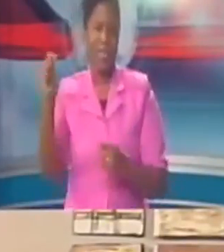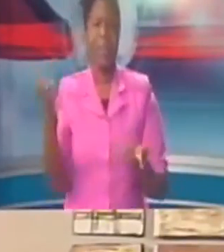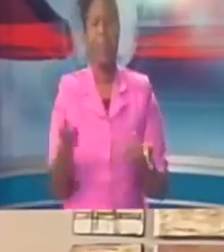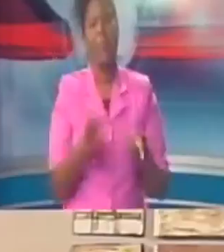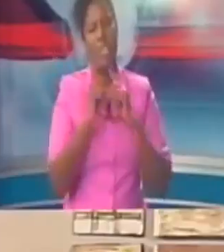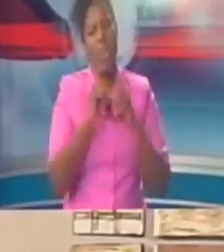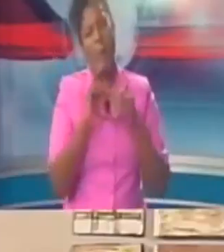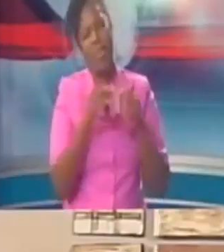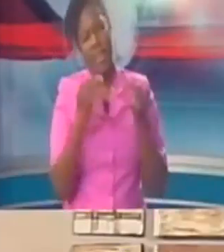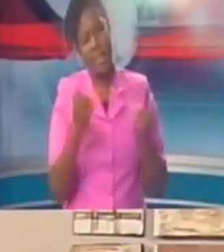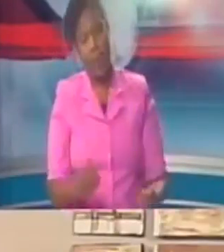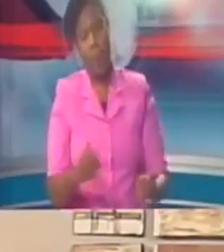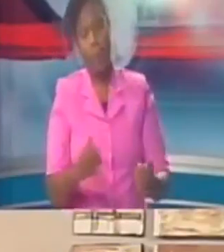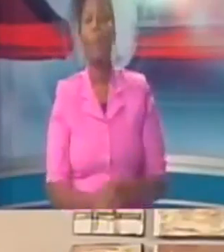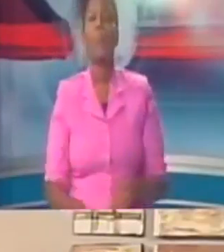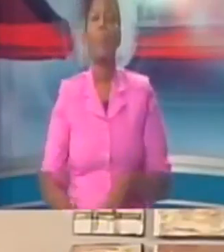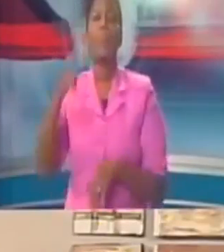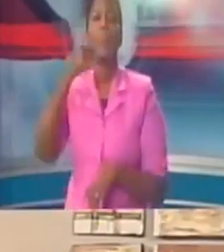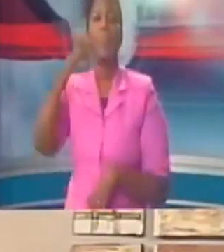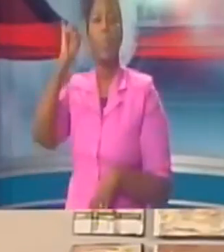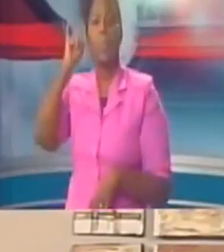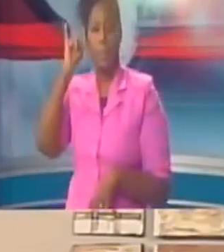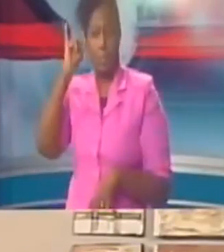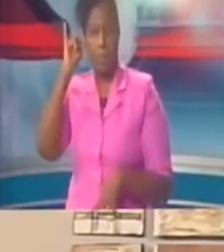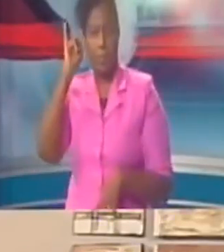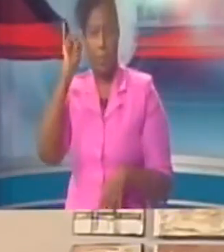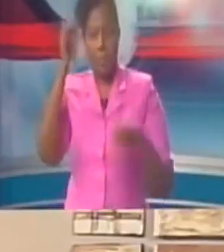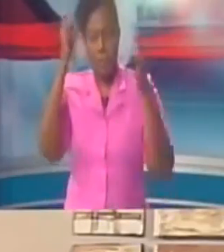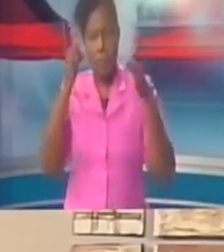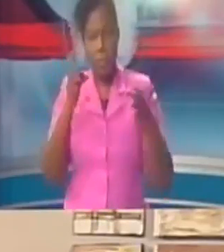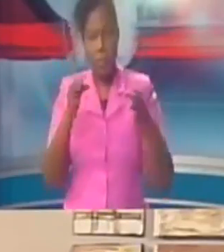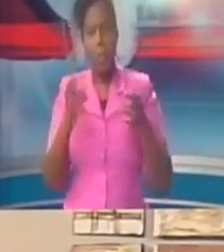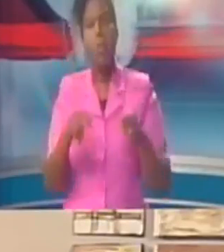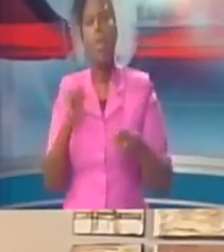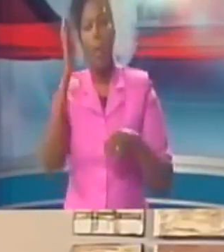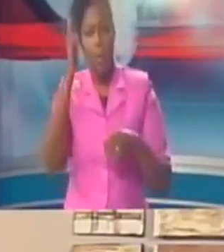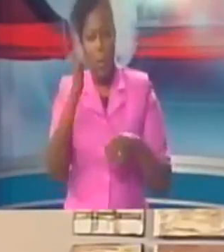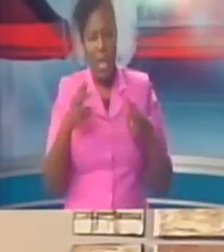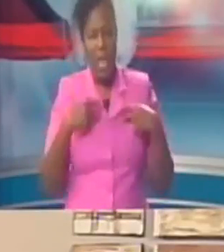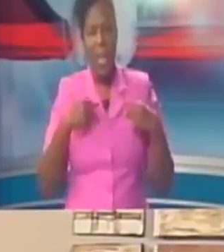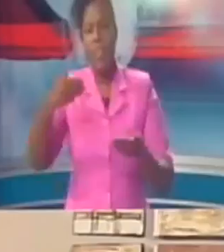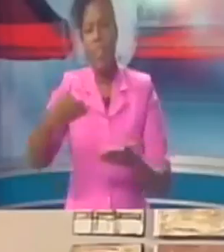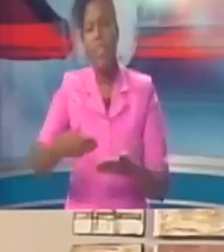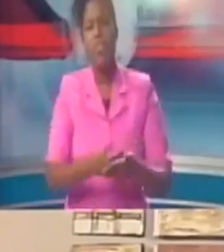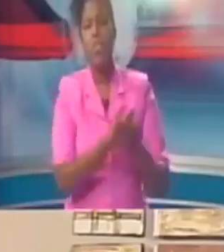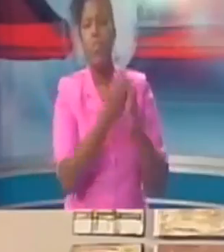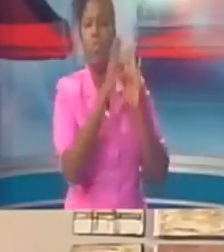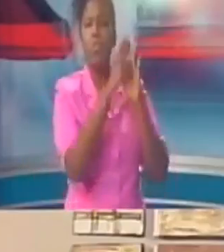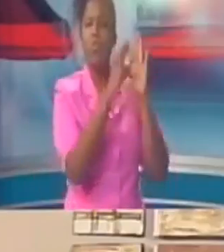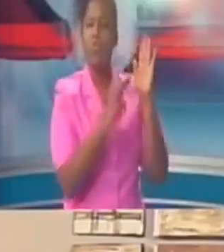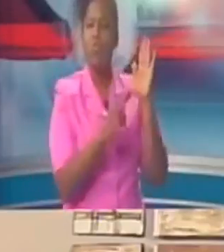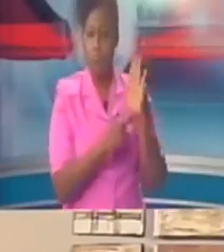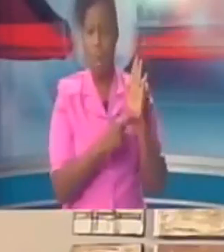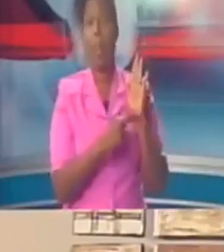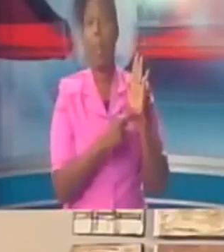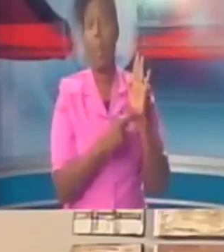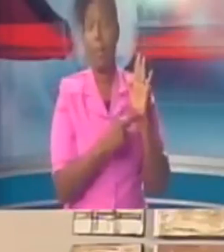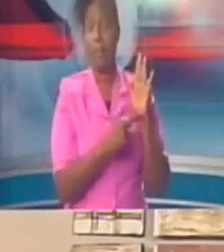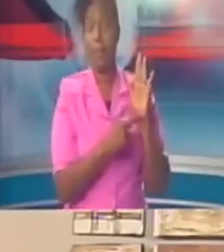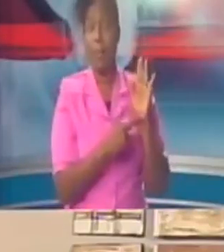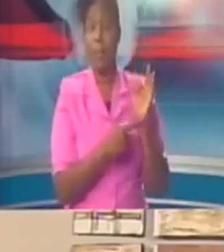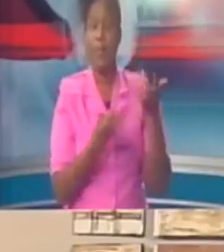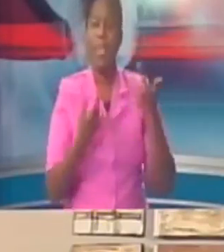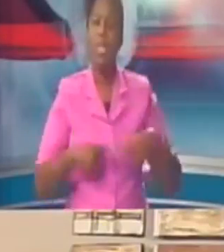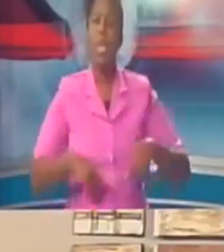Yesterday, a decision was taken to put out a new regulation which allows